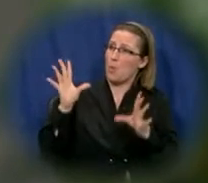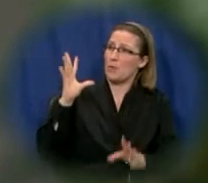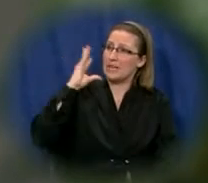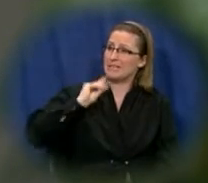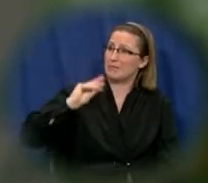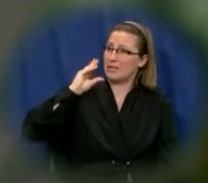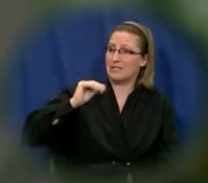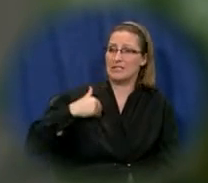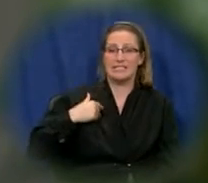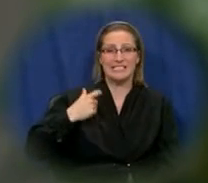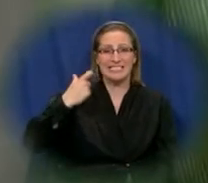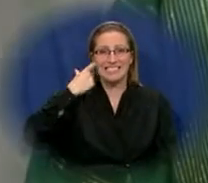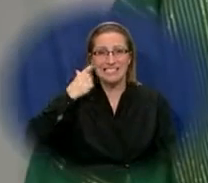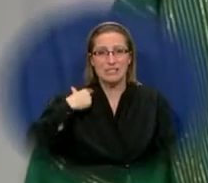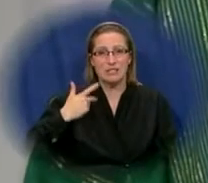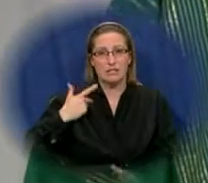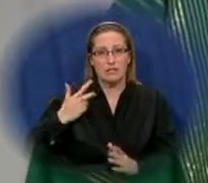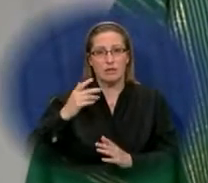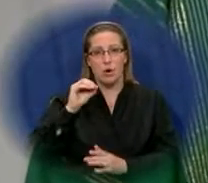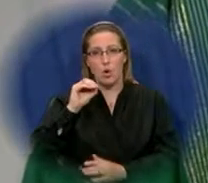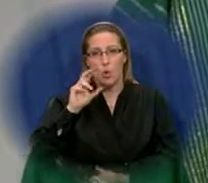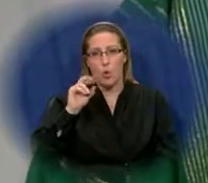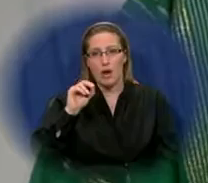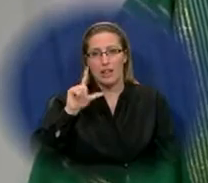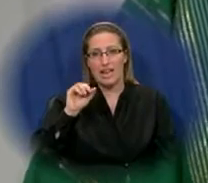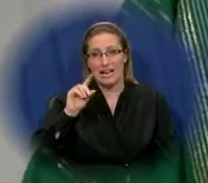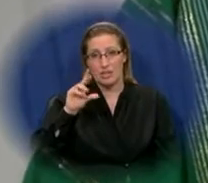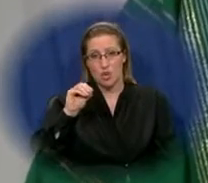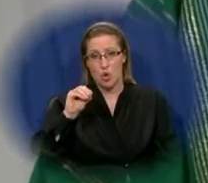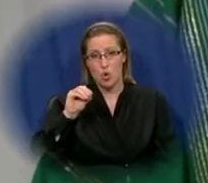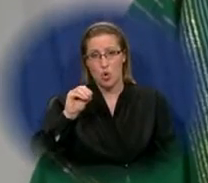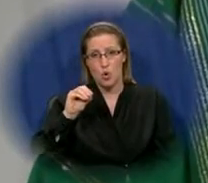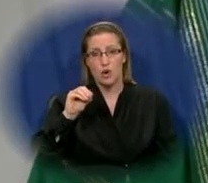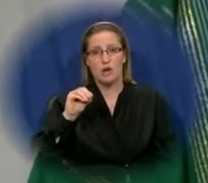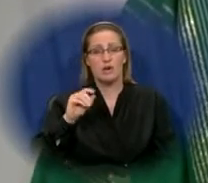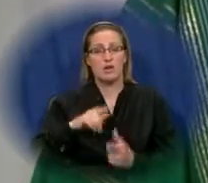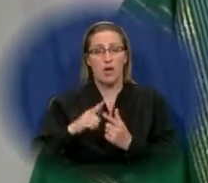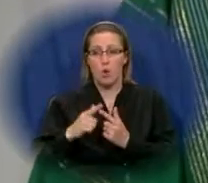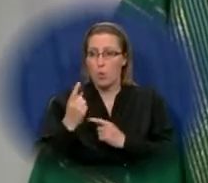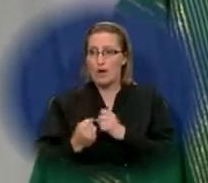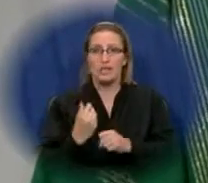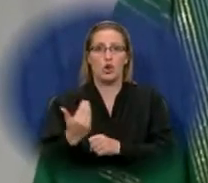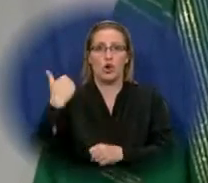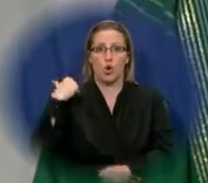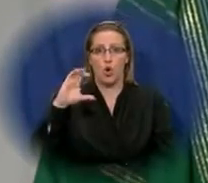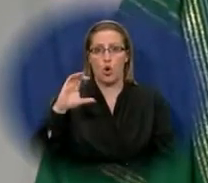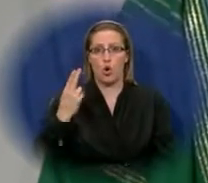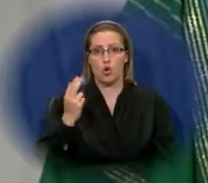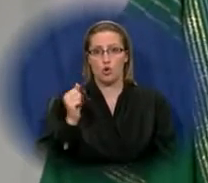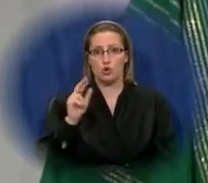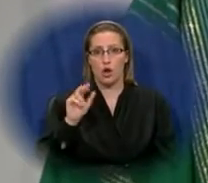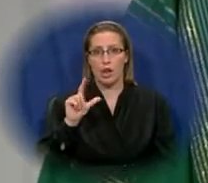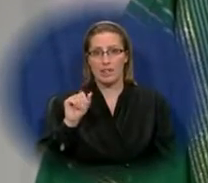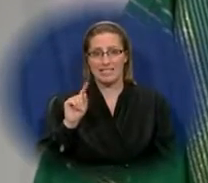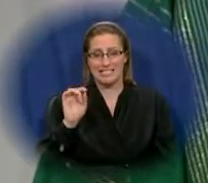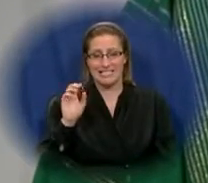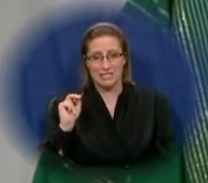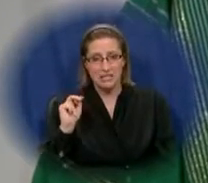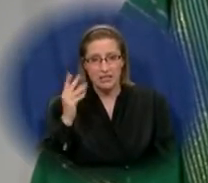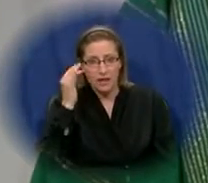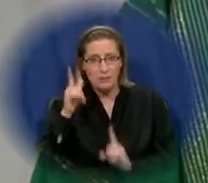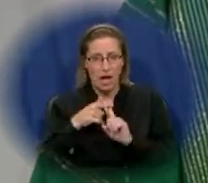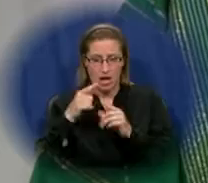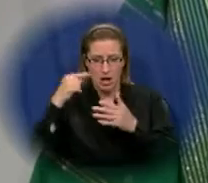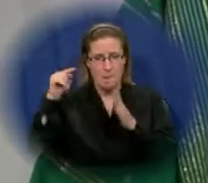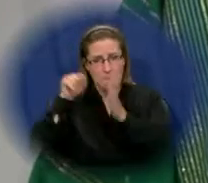of the deaths and the murders in Orlando and just a year ago in Charleston, that we have a room to grow, to go back to what Paul was talking about